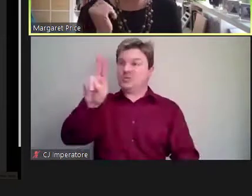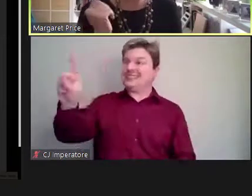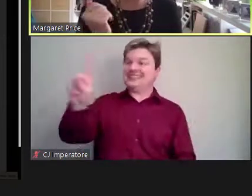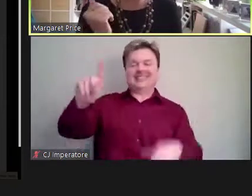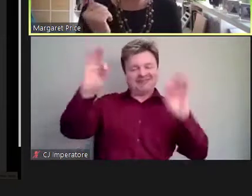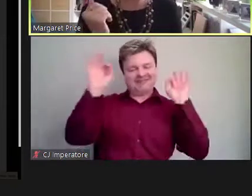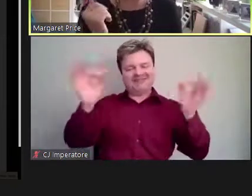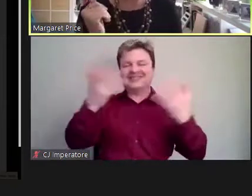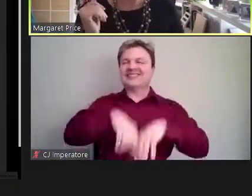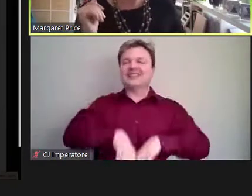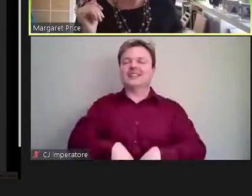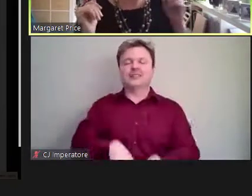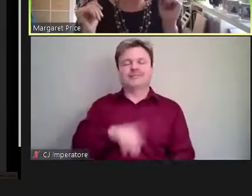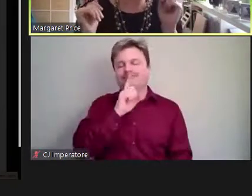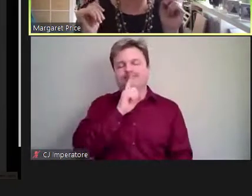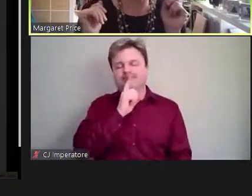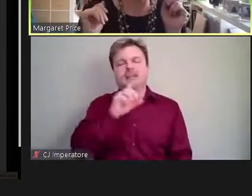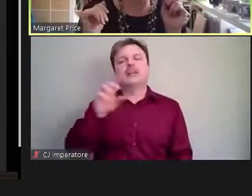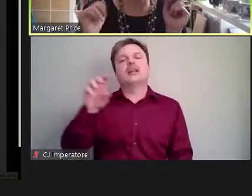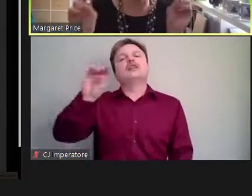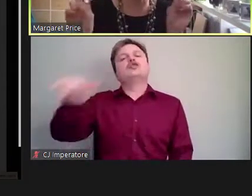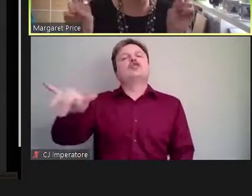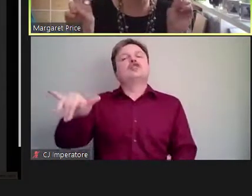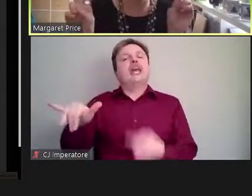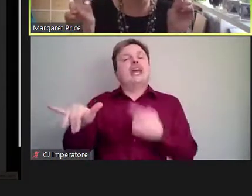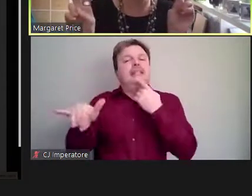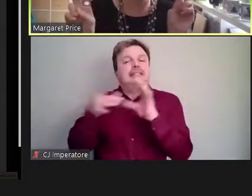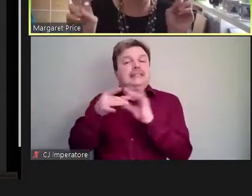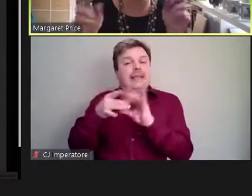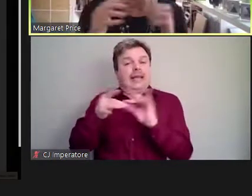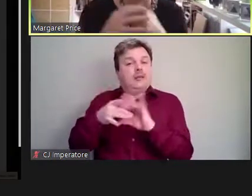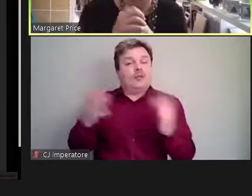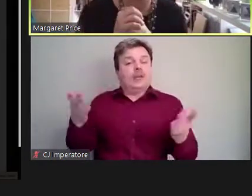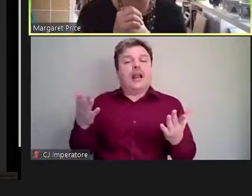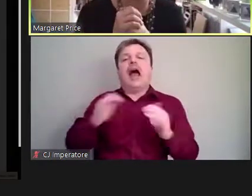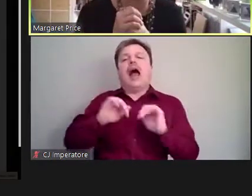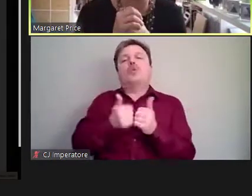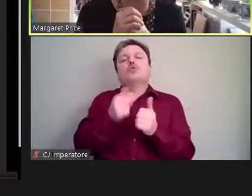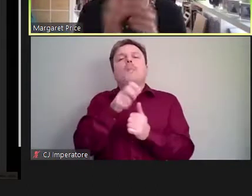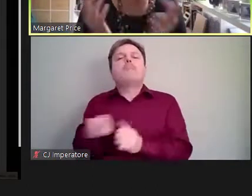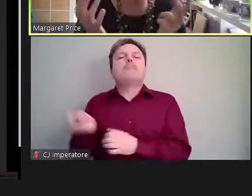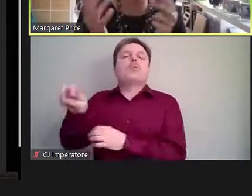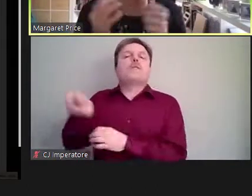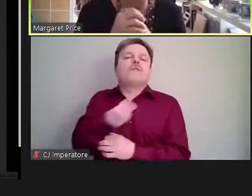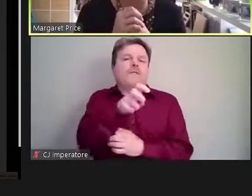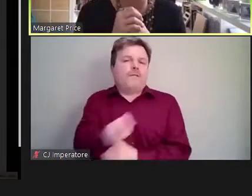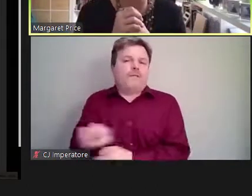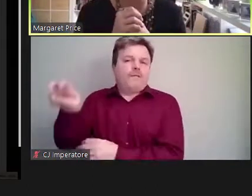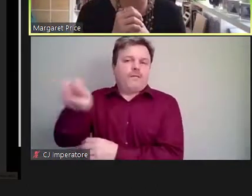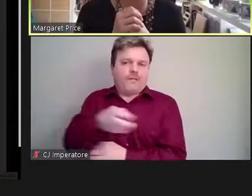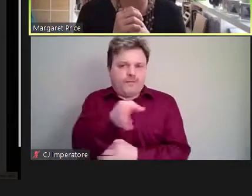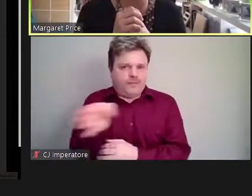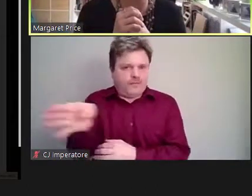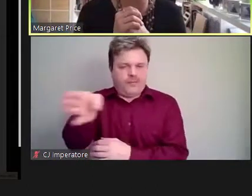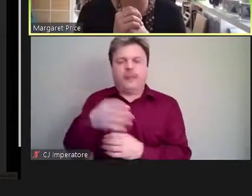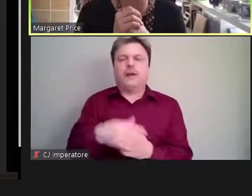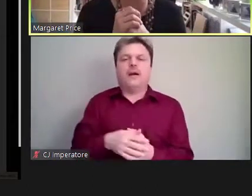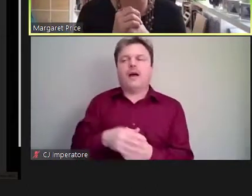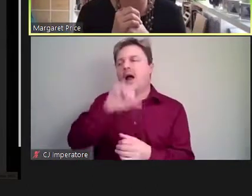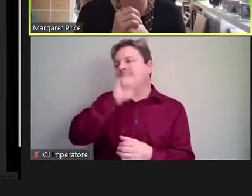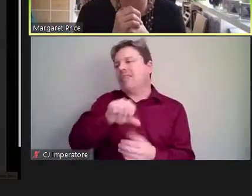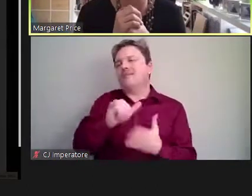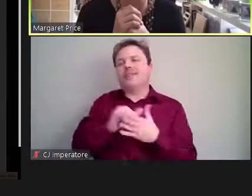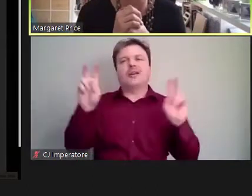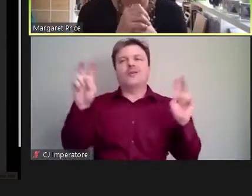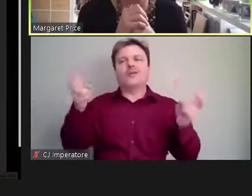is, Jay said, a quote unquote way to move. And because I love this quote so much, I can actually repeat the rest of it from